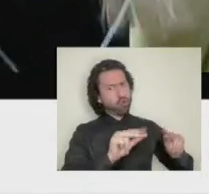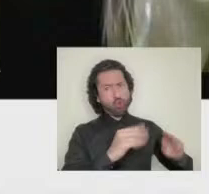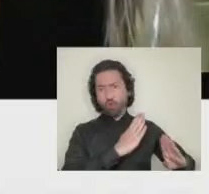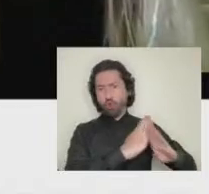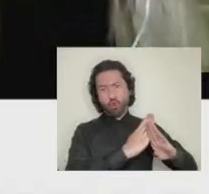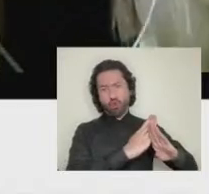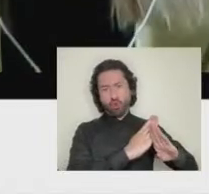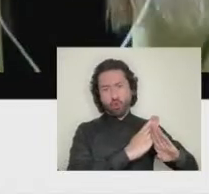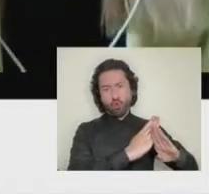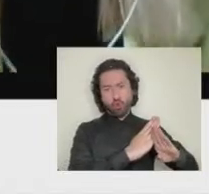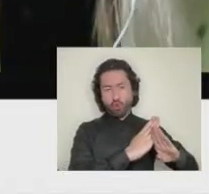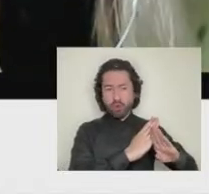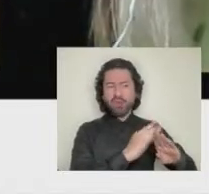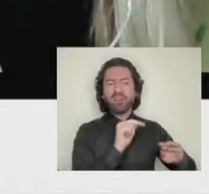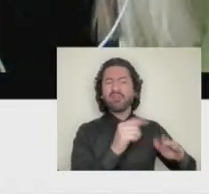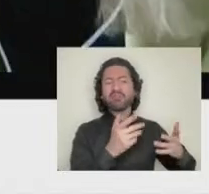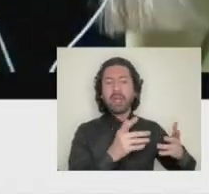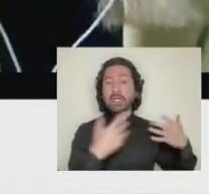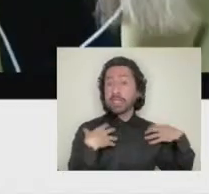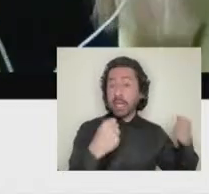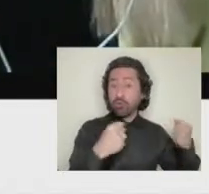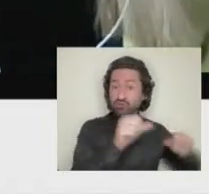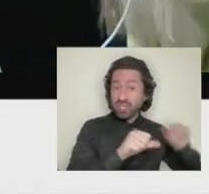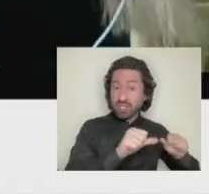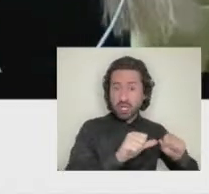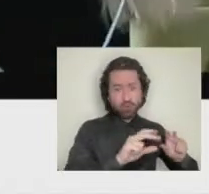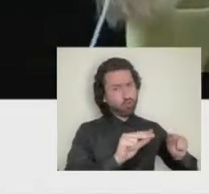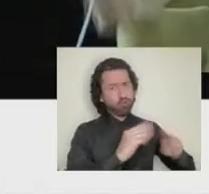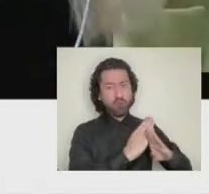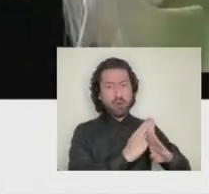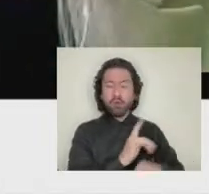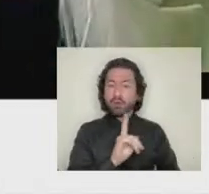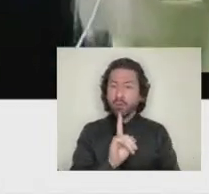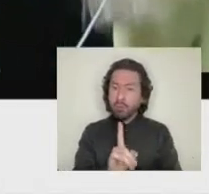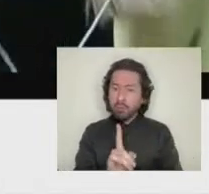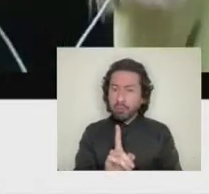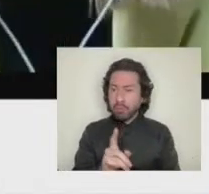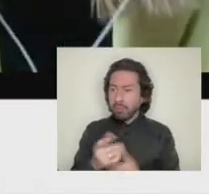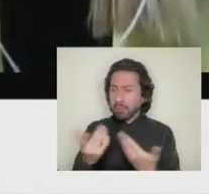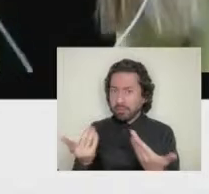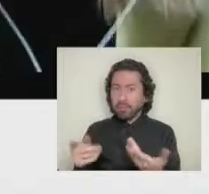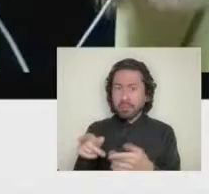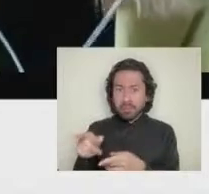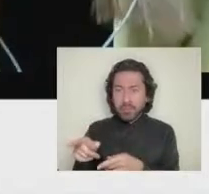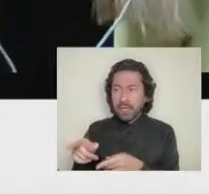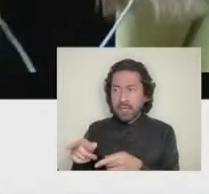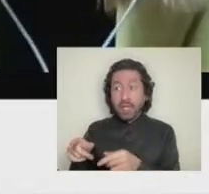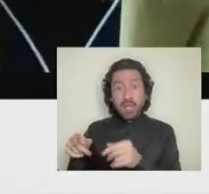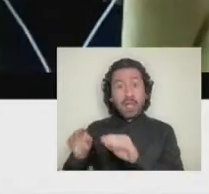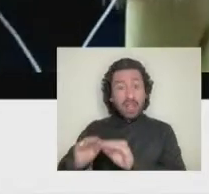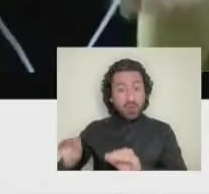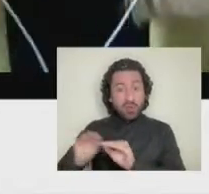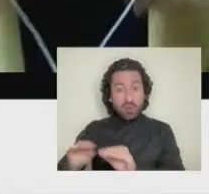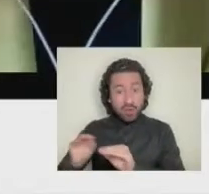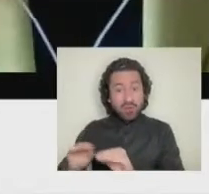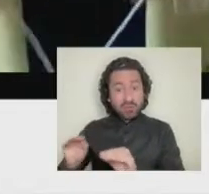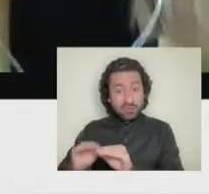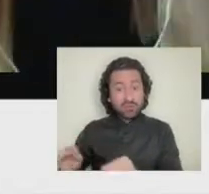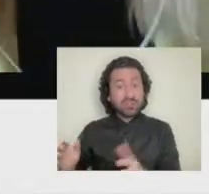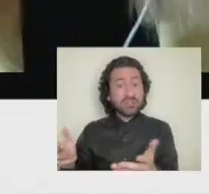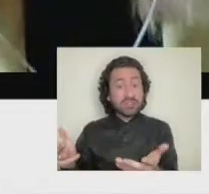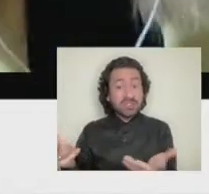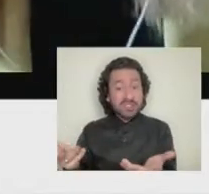scientific denial when it comes to health, but we don't look at scientific denial when it comes to education. And it is